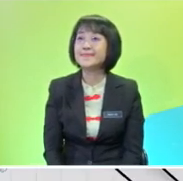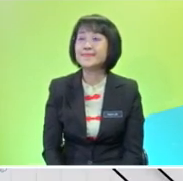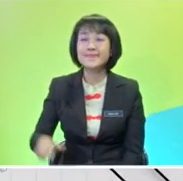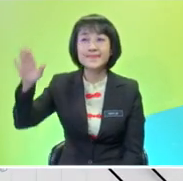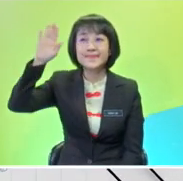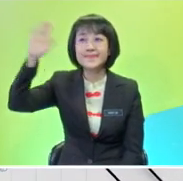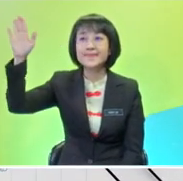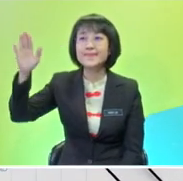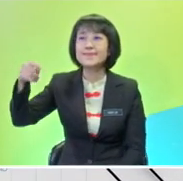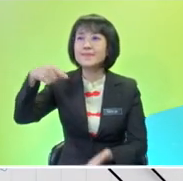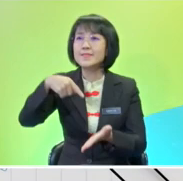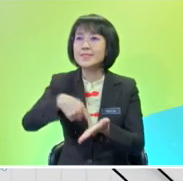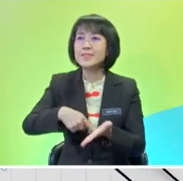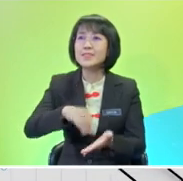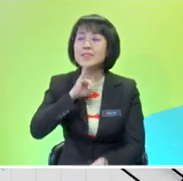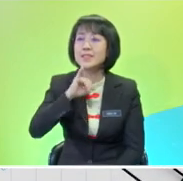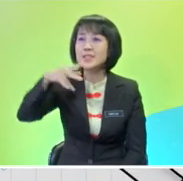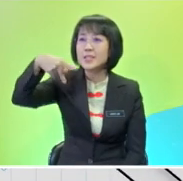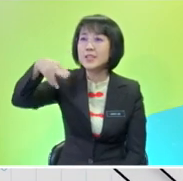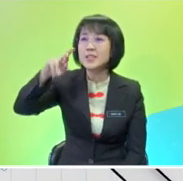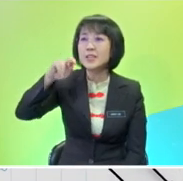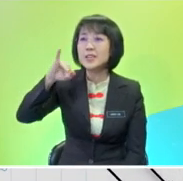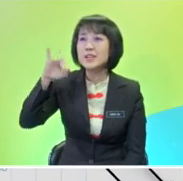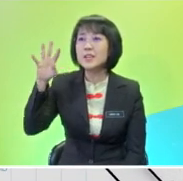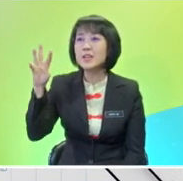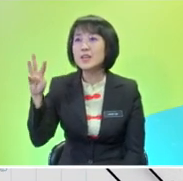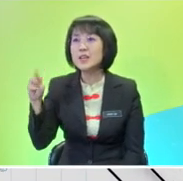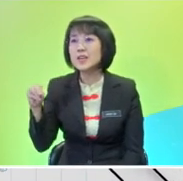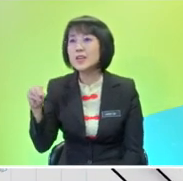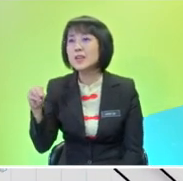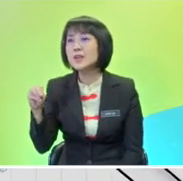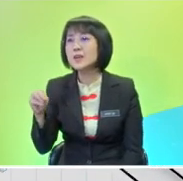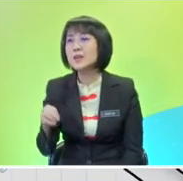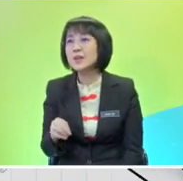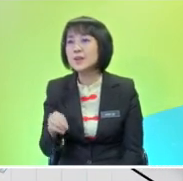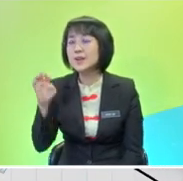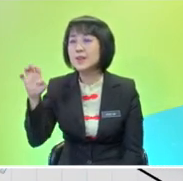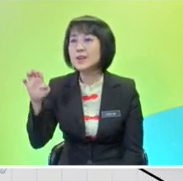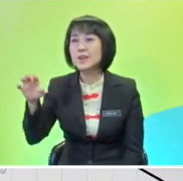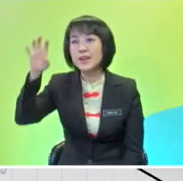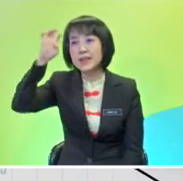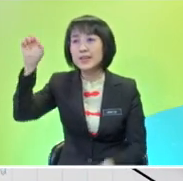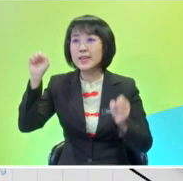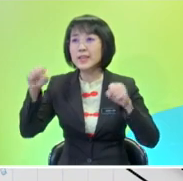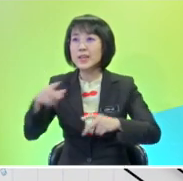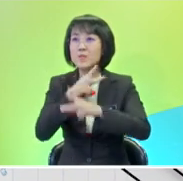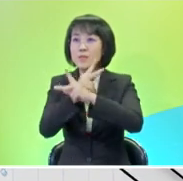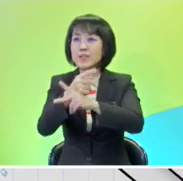this is Crime. He can protect me. He can't be